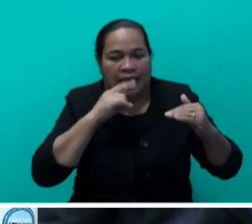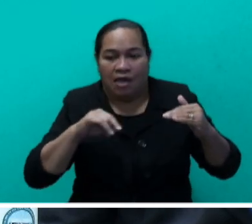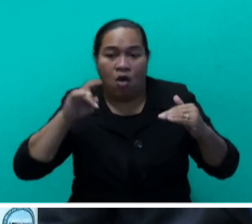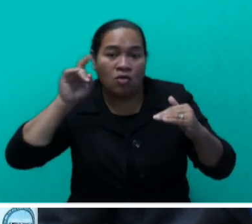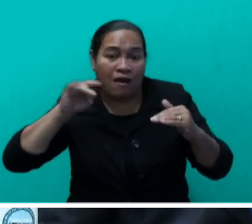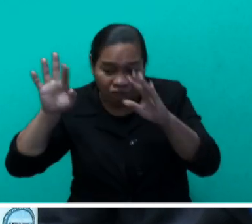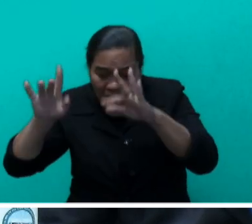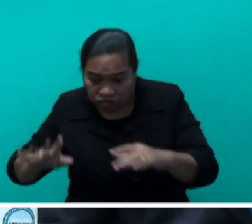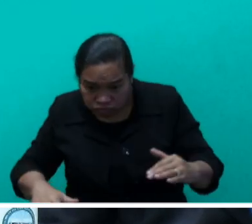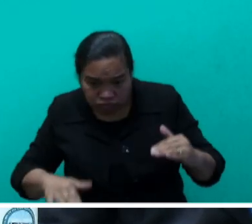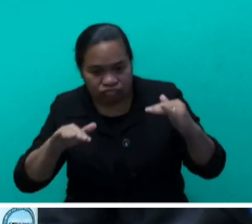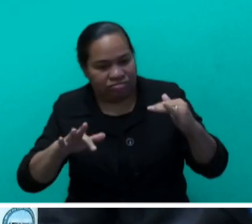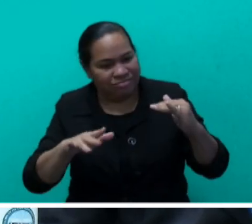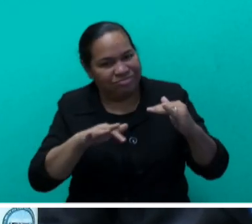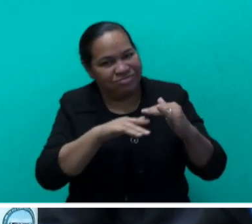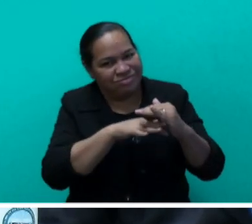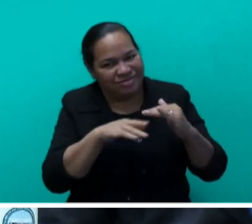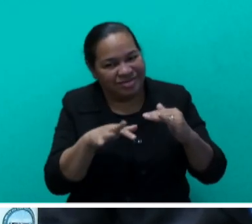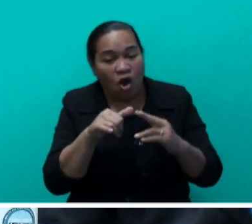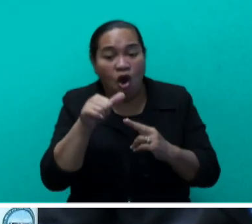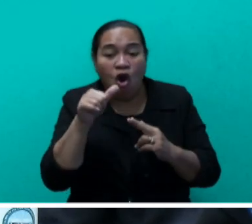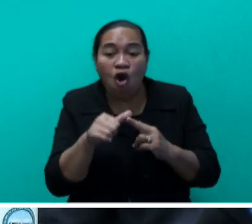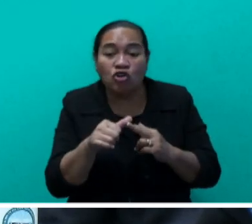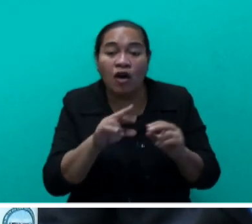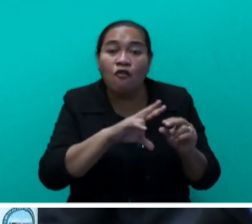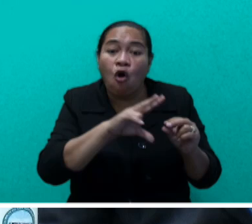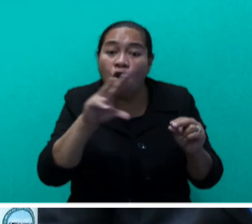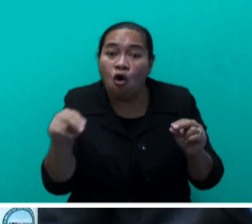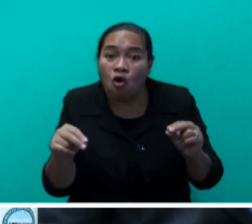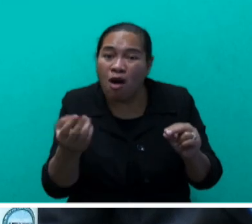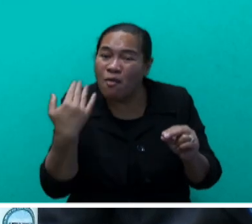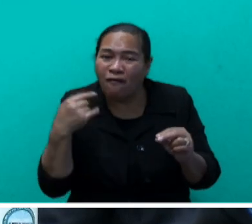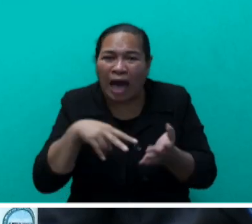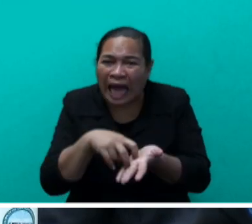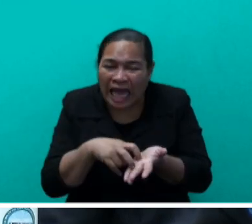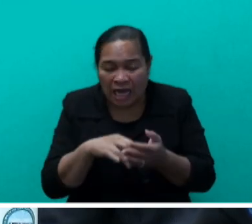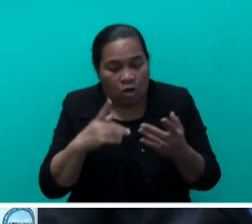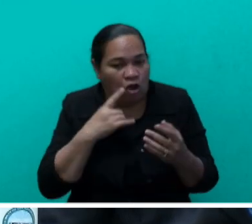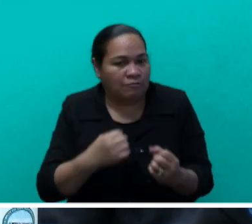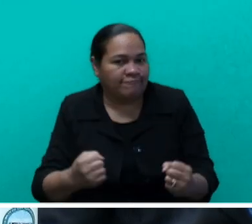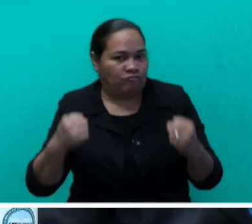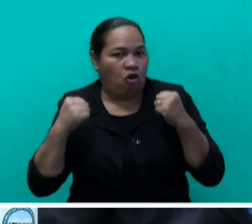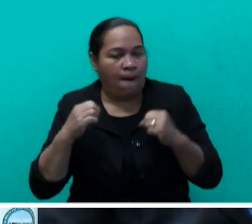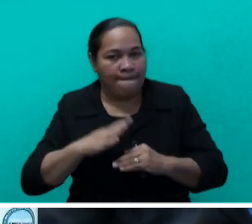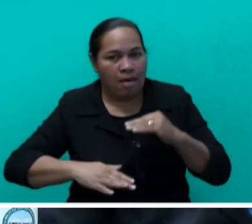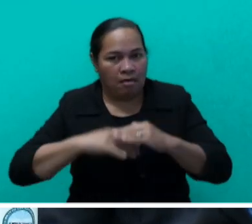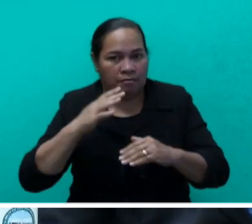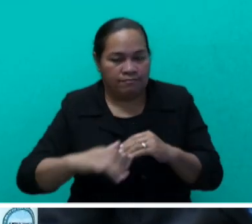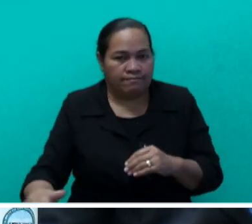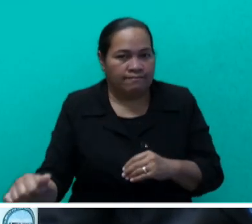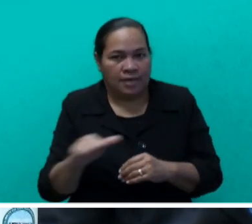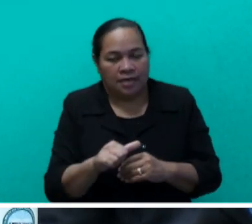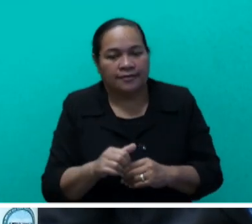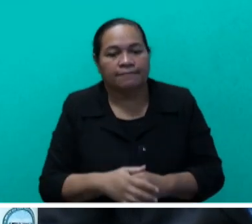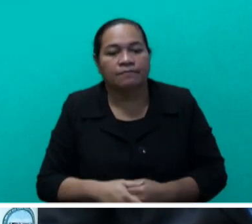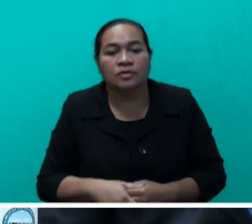infrastructure such as homes and bridges to withstand the impact of floods. Mr. Speaker, sir, finally, there is